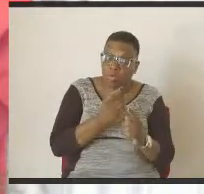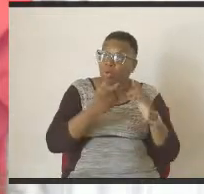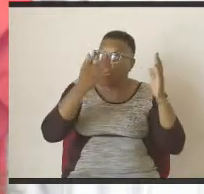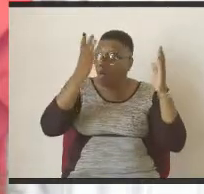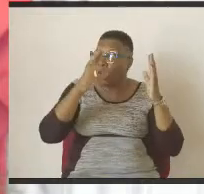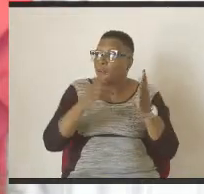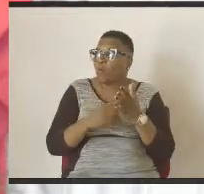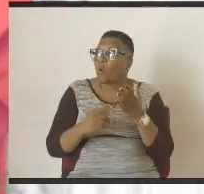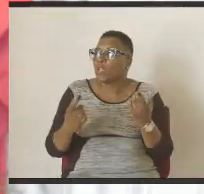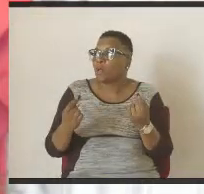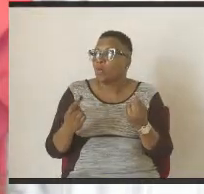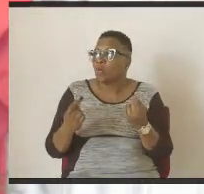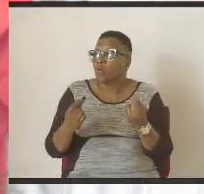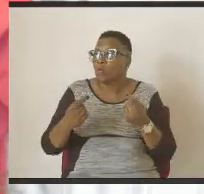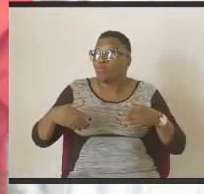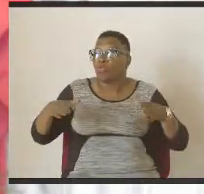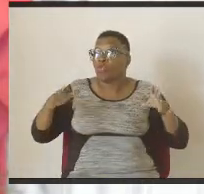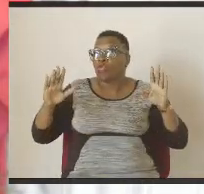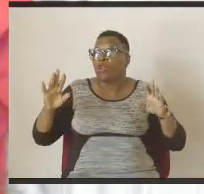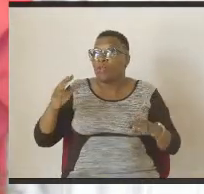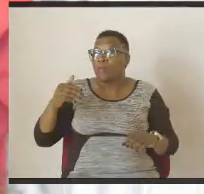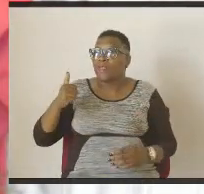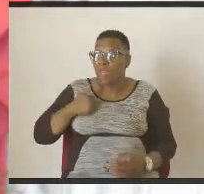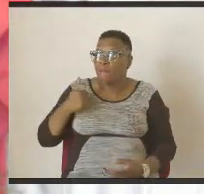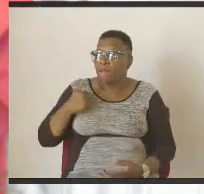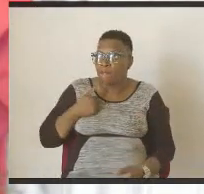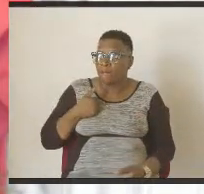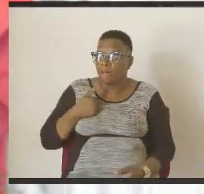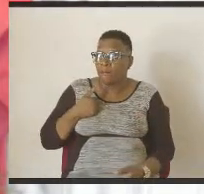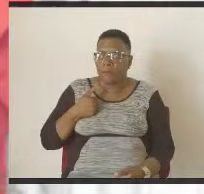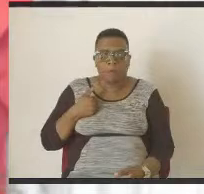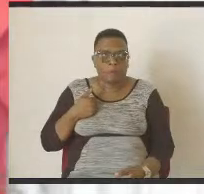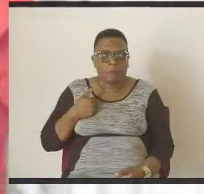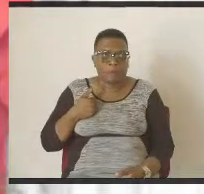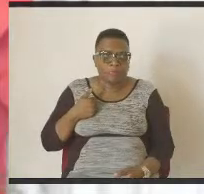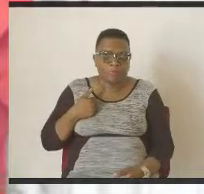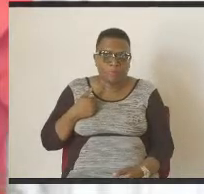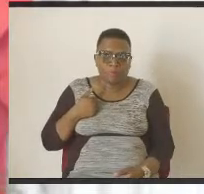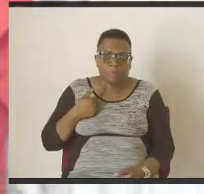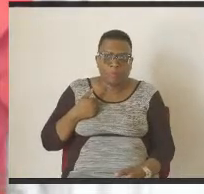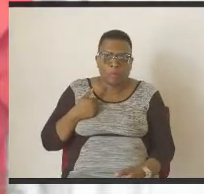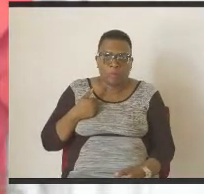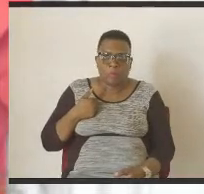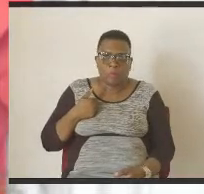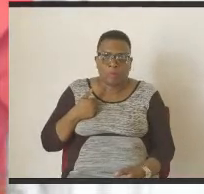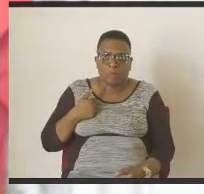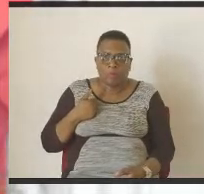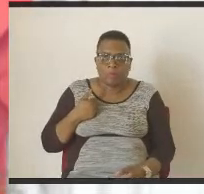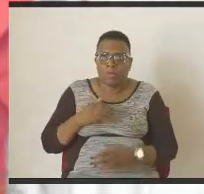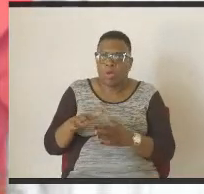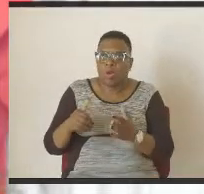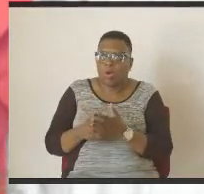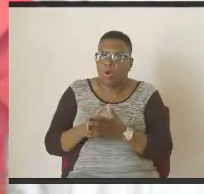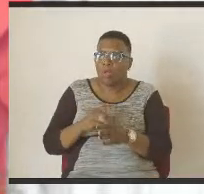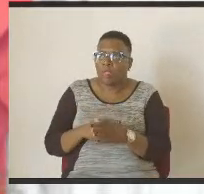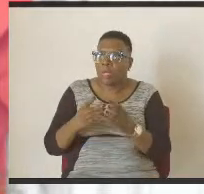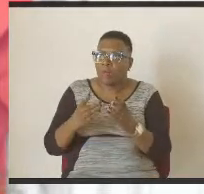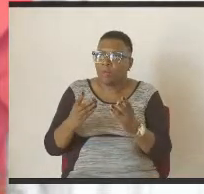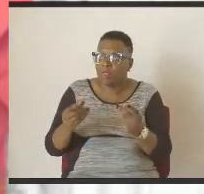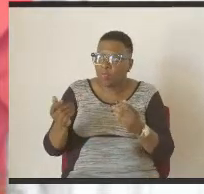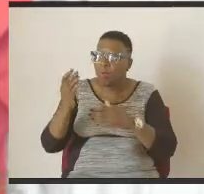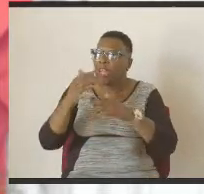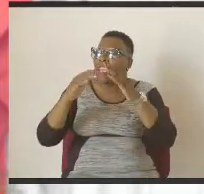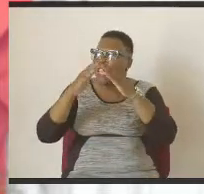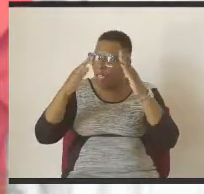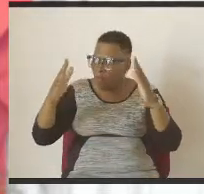the giving of his son. And I suppose all the time spent in heaven, we'll never get used to giving